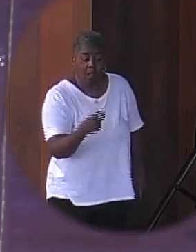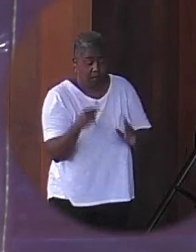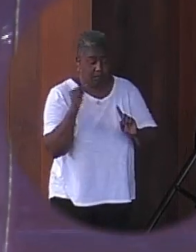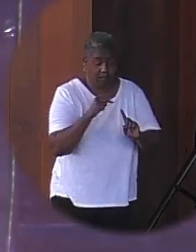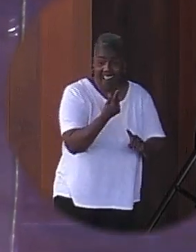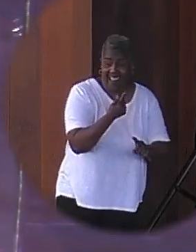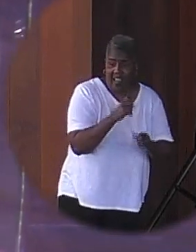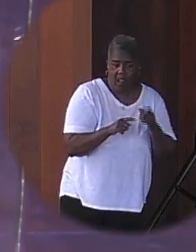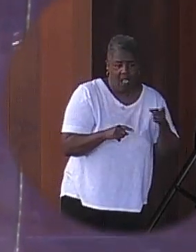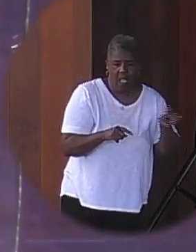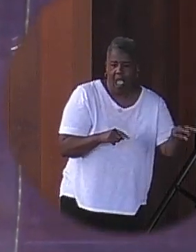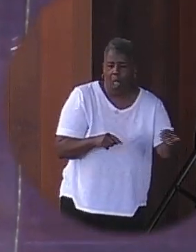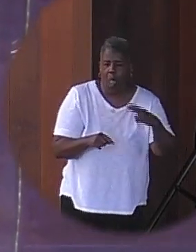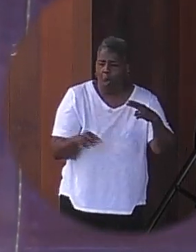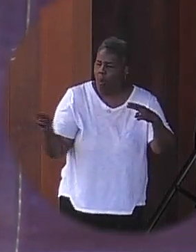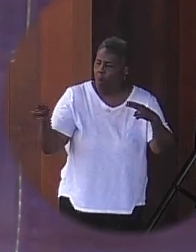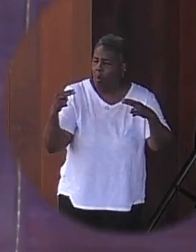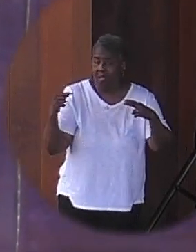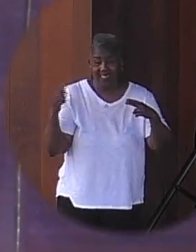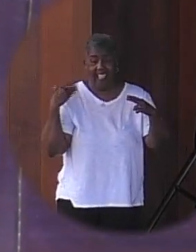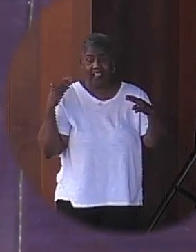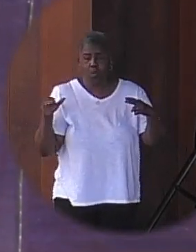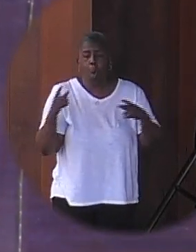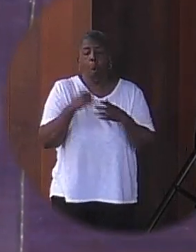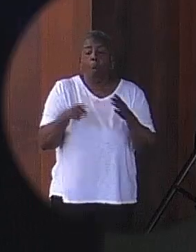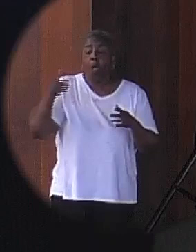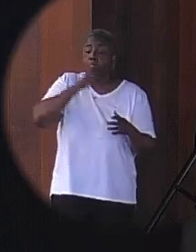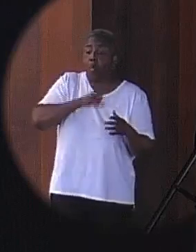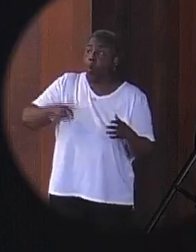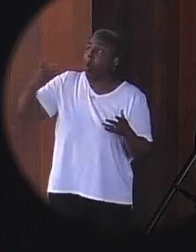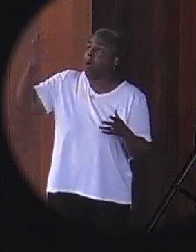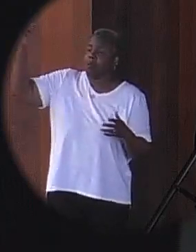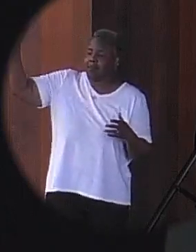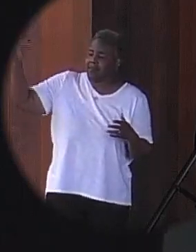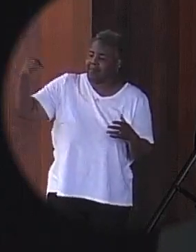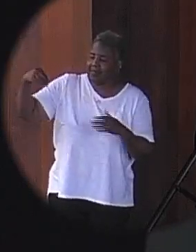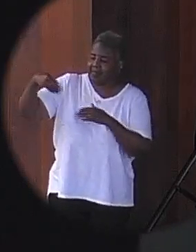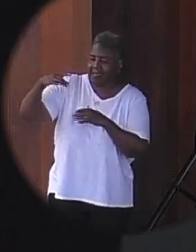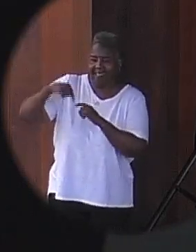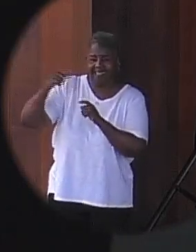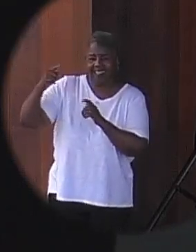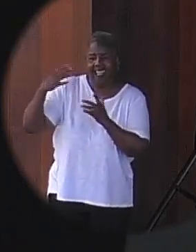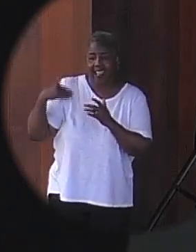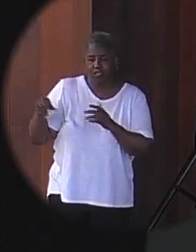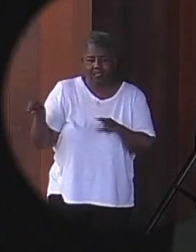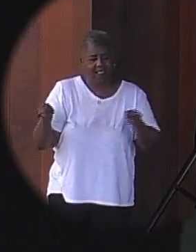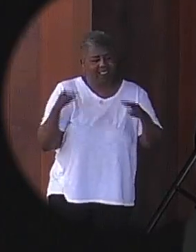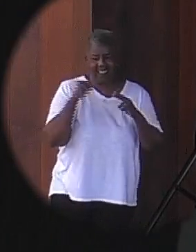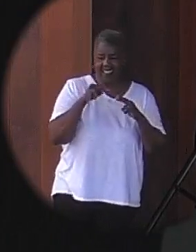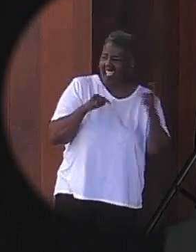Gideon looks in the eye of what the Lord has sent and has the audacity to